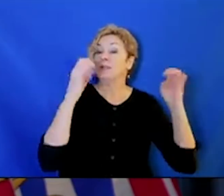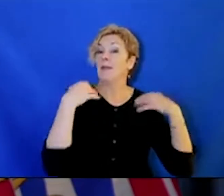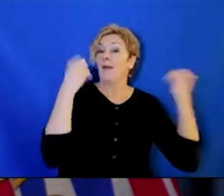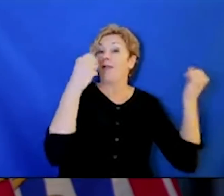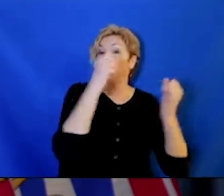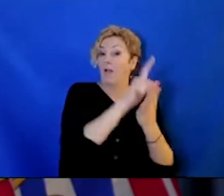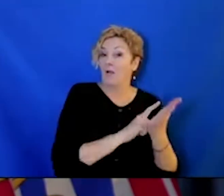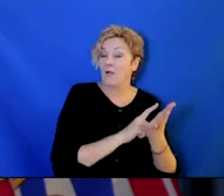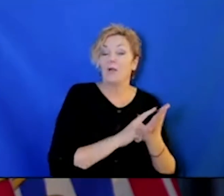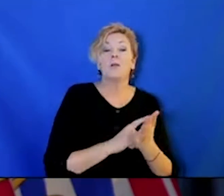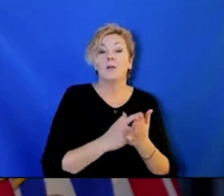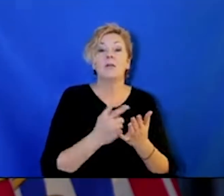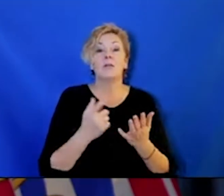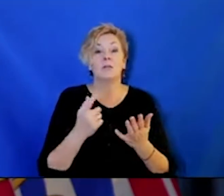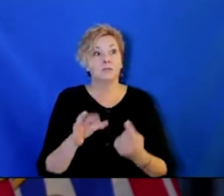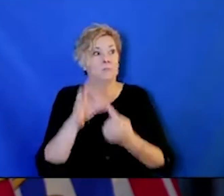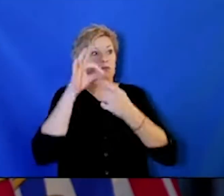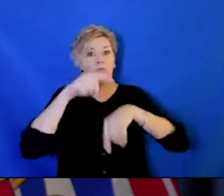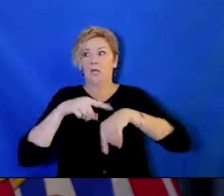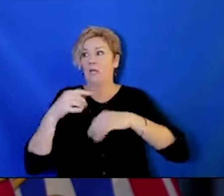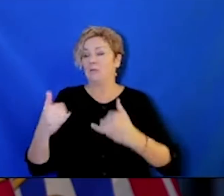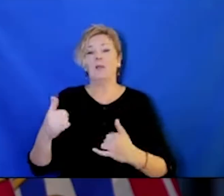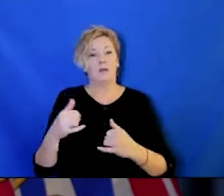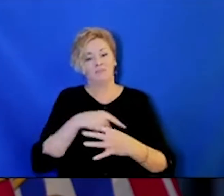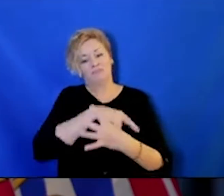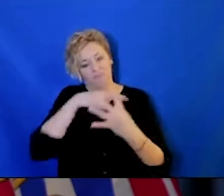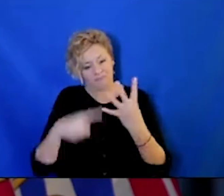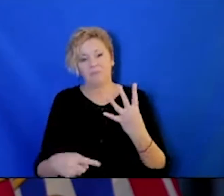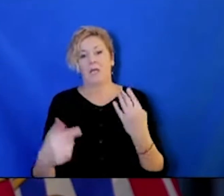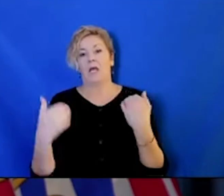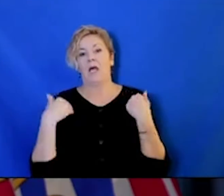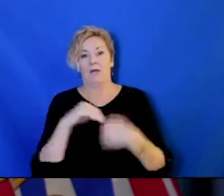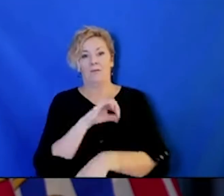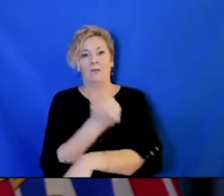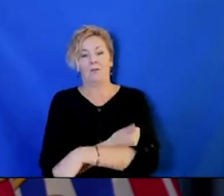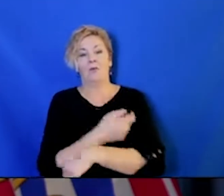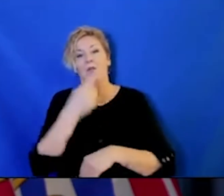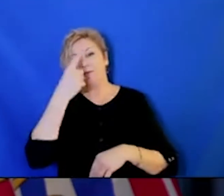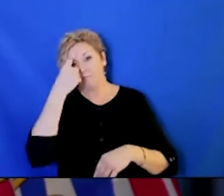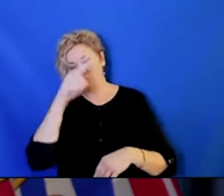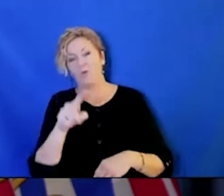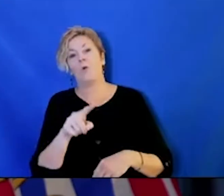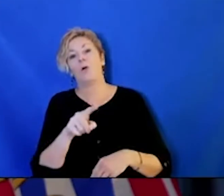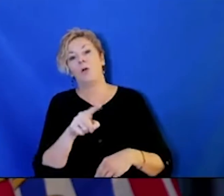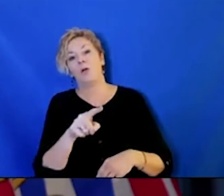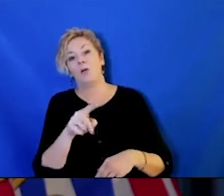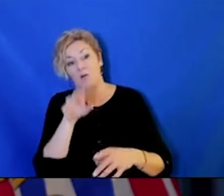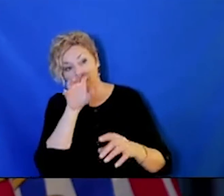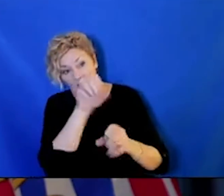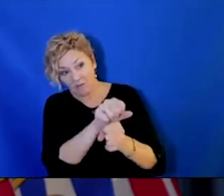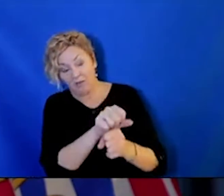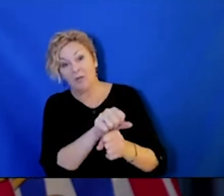enhanced reviews and stepping up and enforcement if needed from public health and WorkSafe and bylaw officers for restaurants,